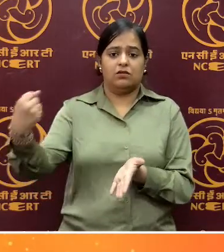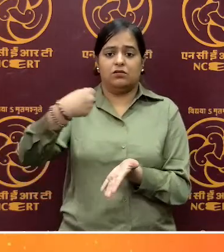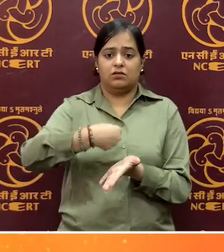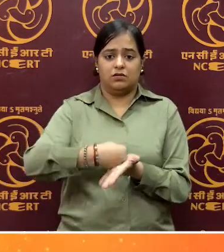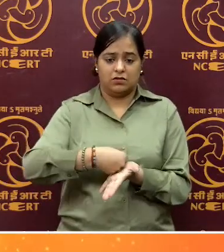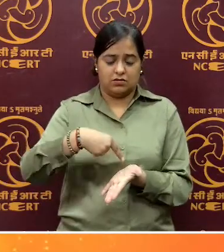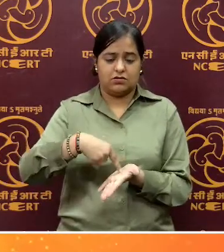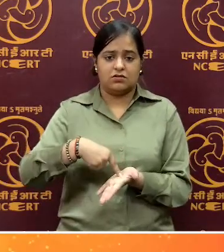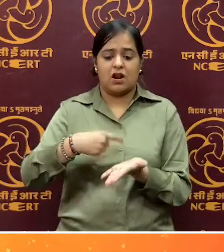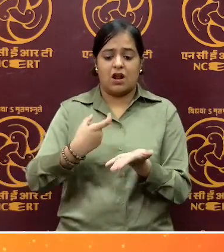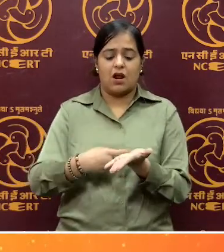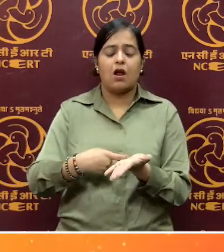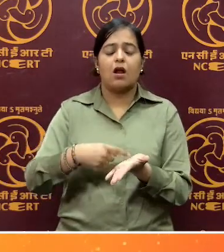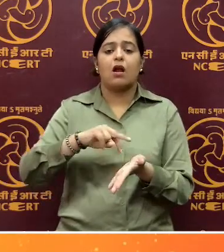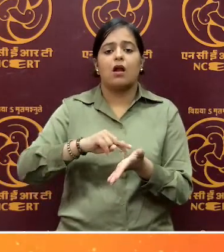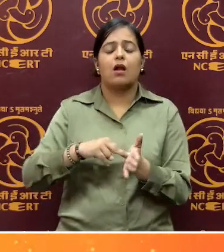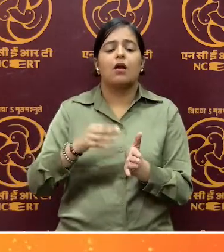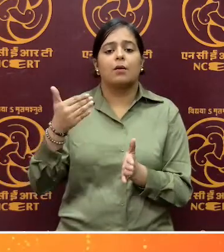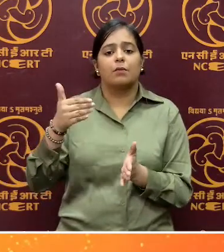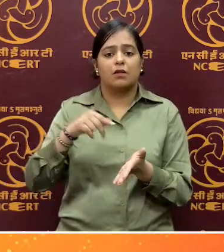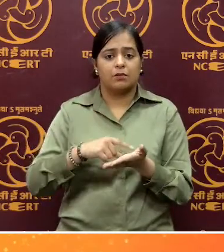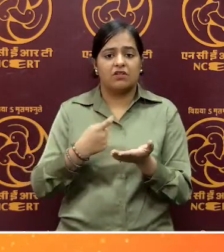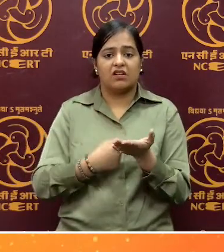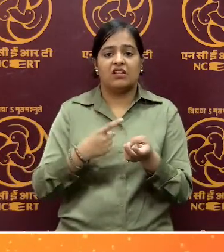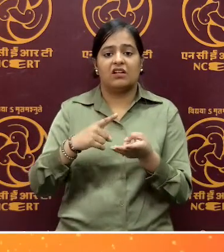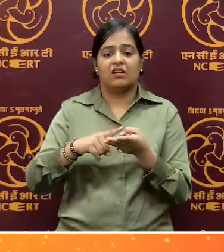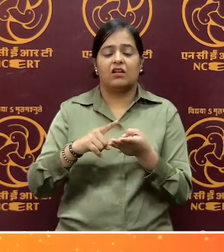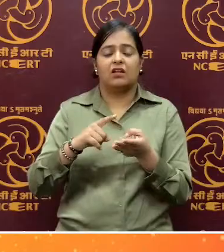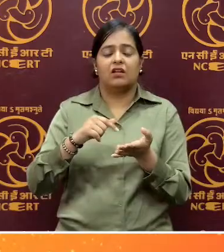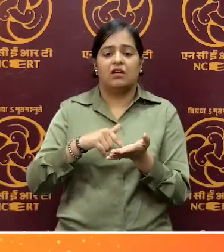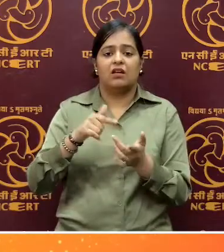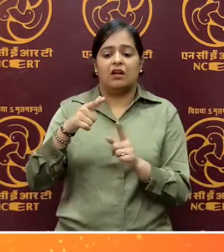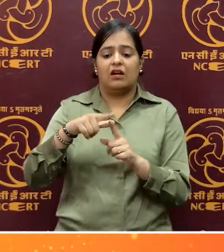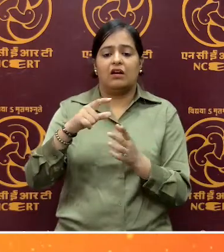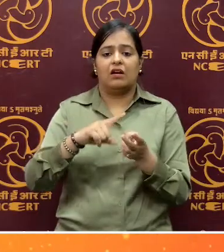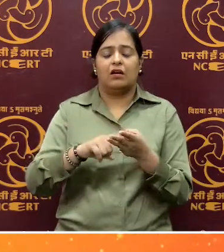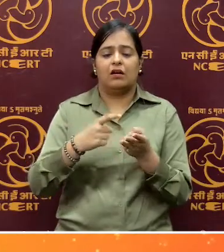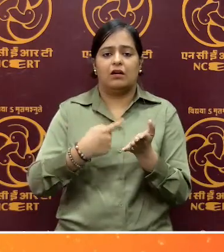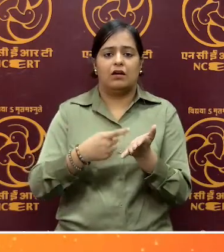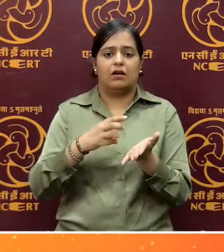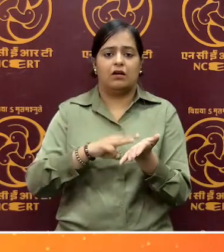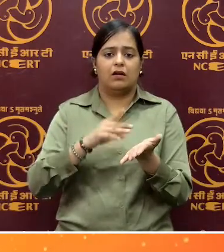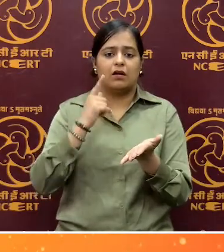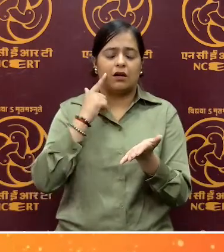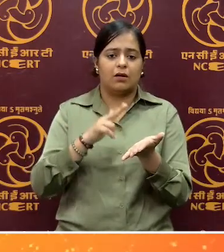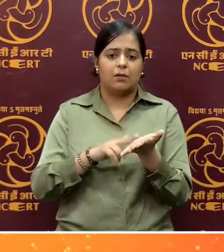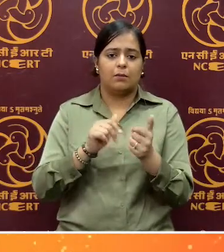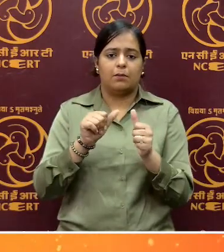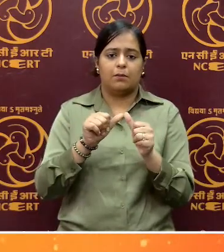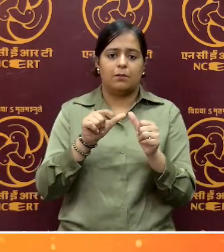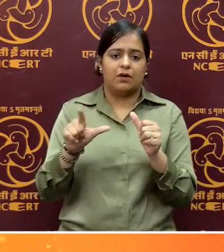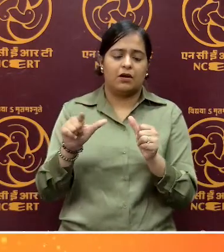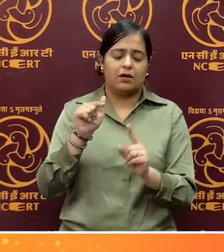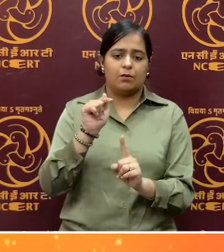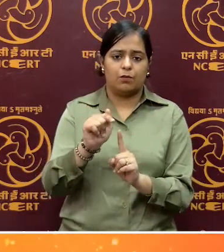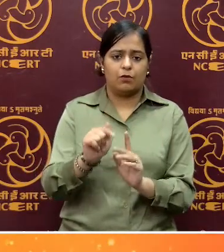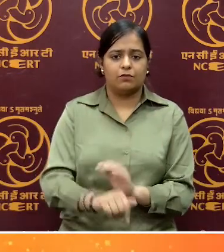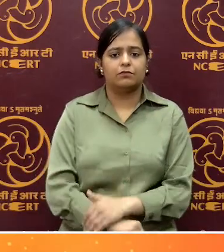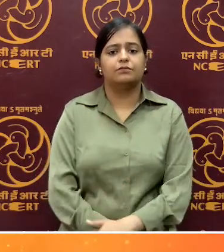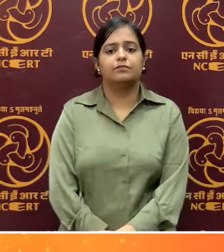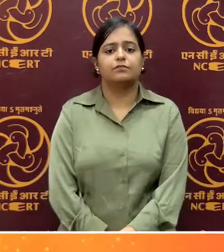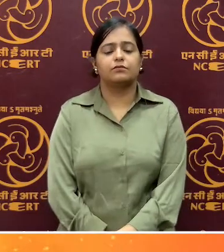R stands for this terminal point of the vector B now after the